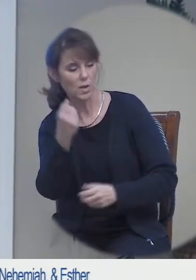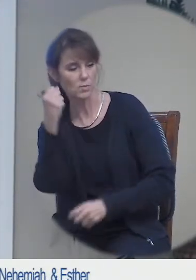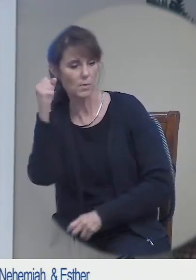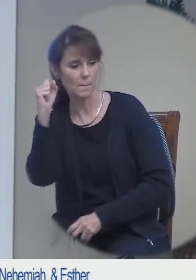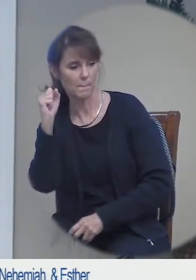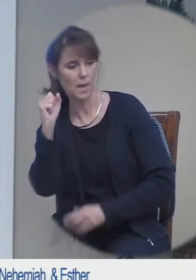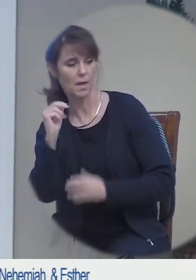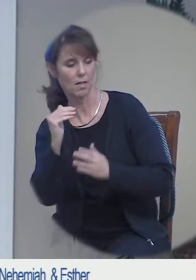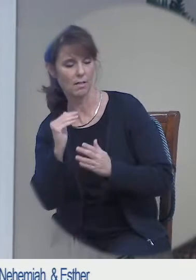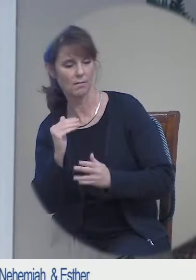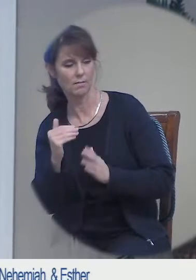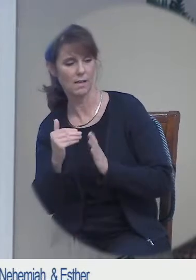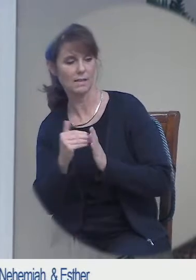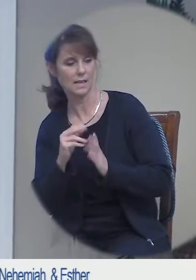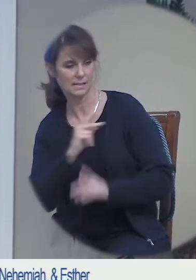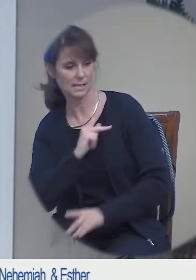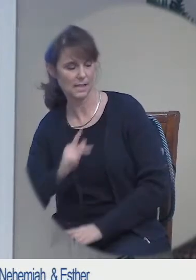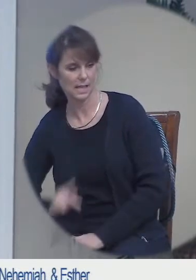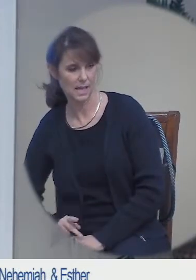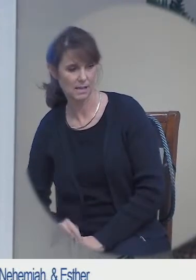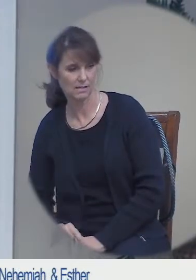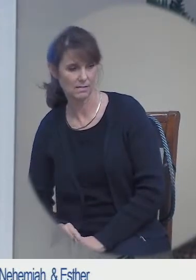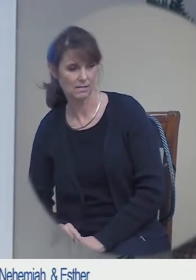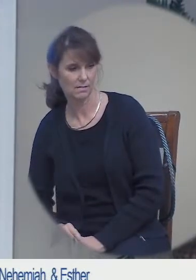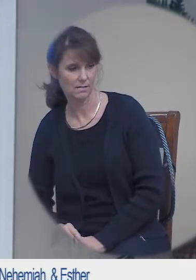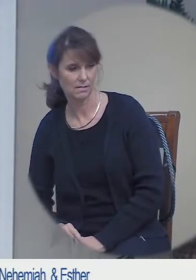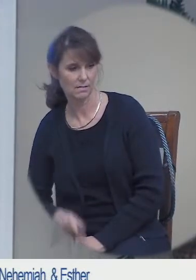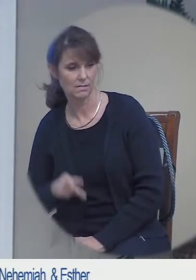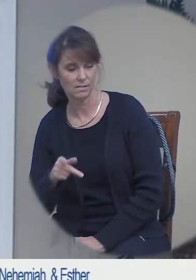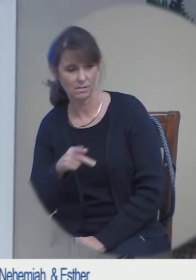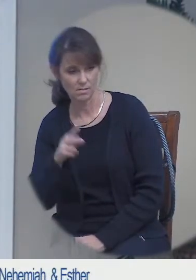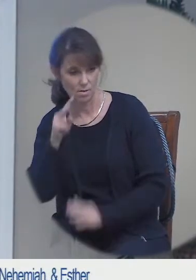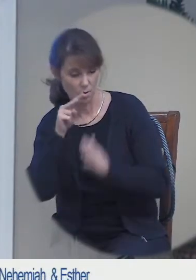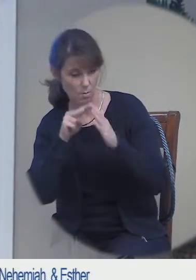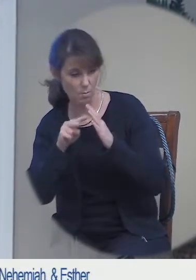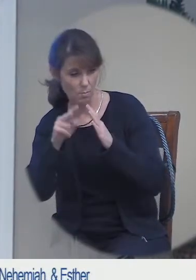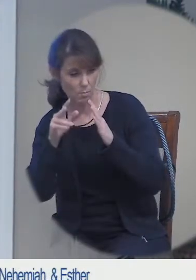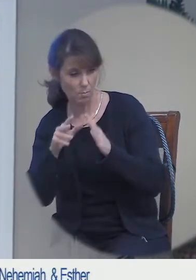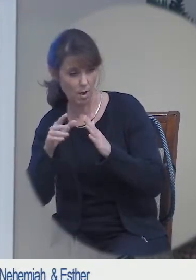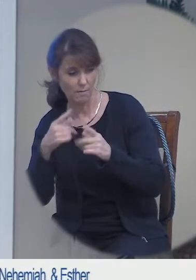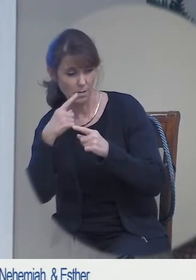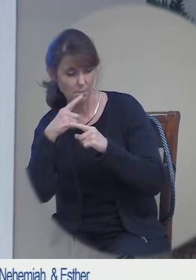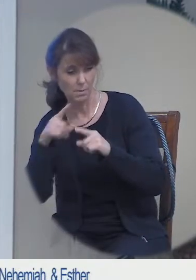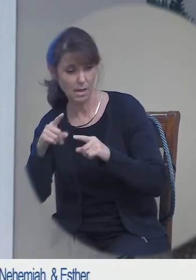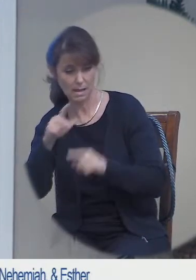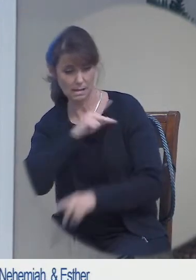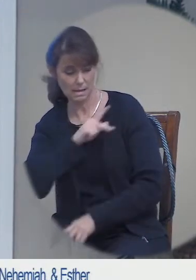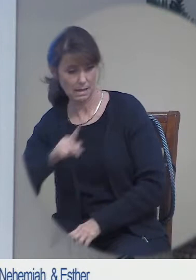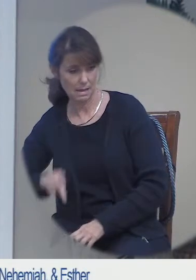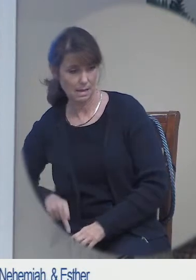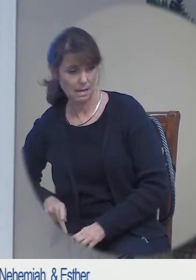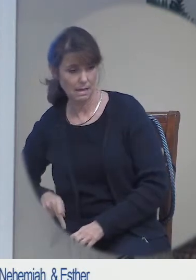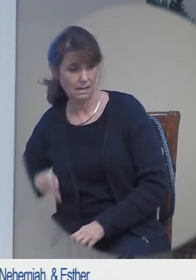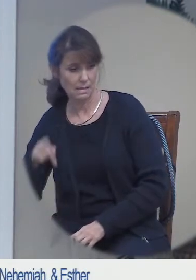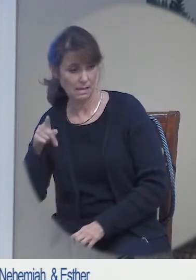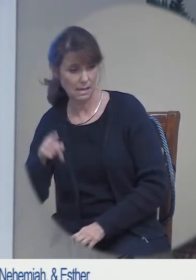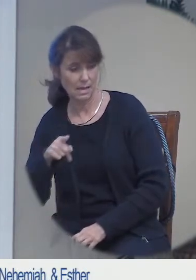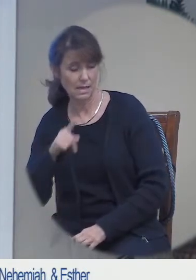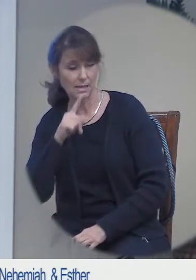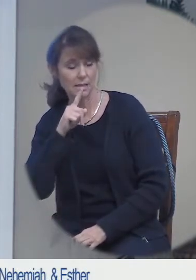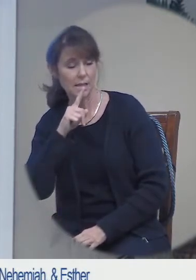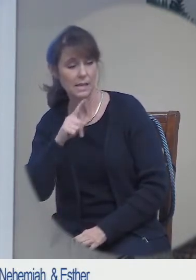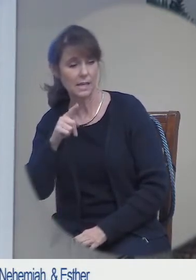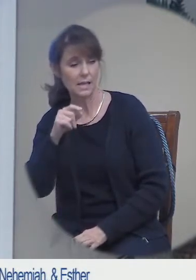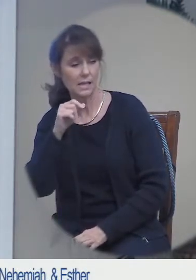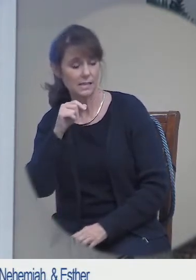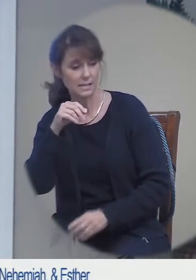in the, what's it say? There's people, prophets appointed to proclaim in Jerusalem, a king is in Judah, and it's